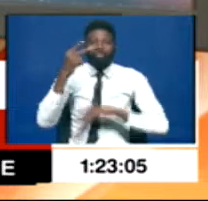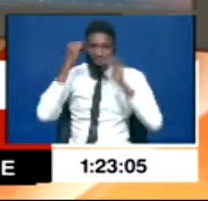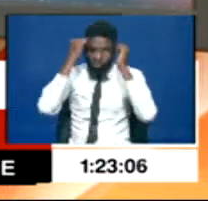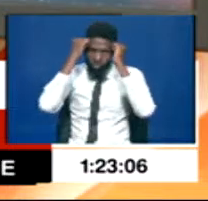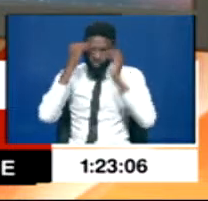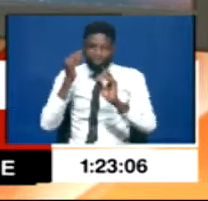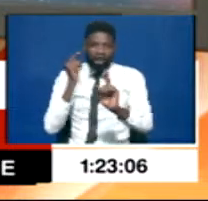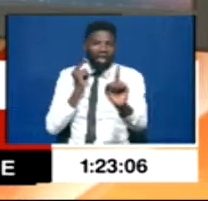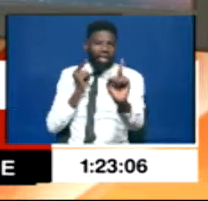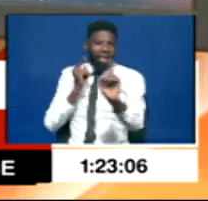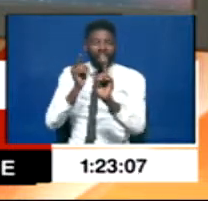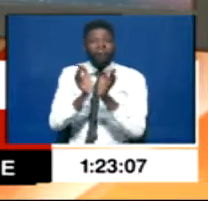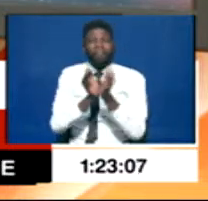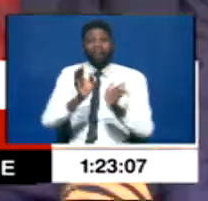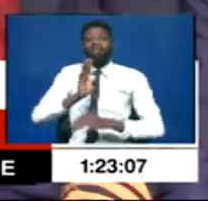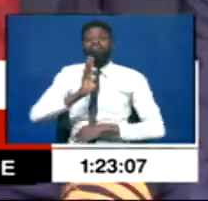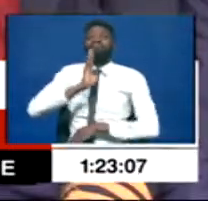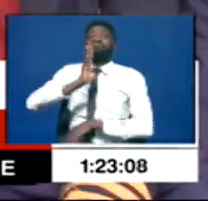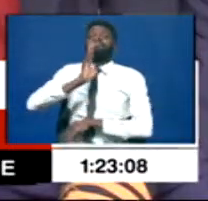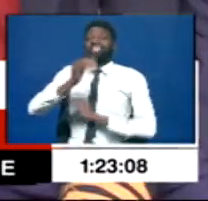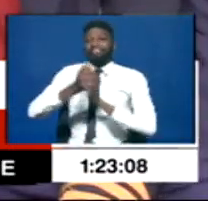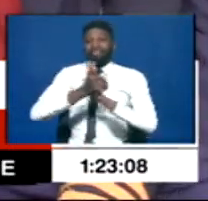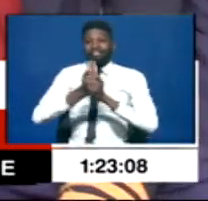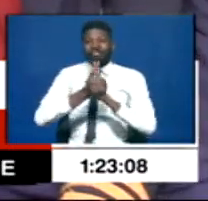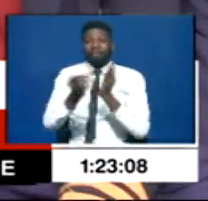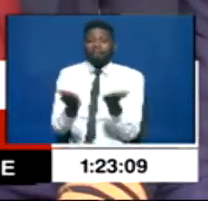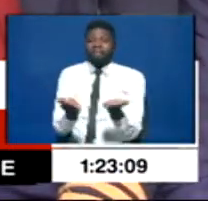public speaking skills.